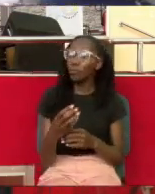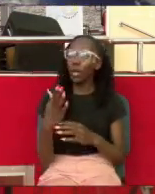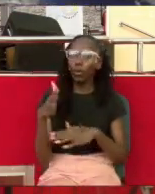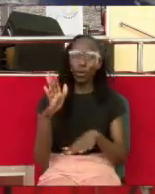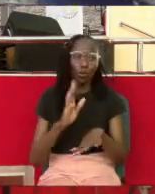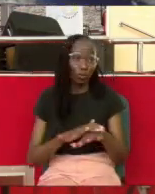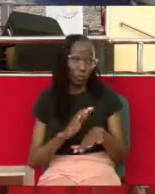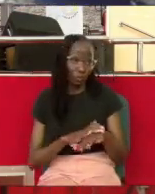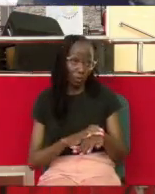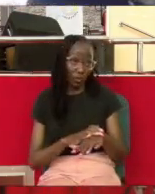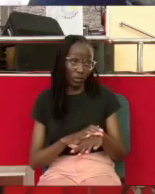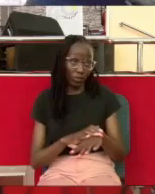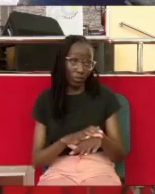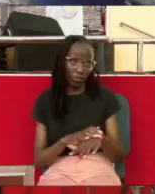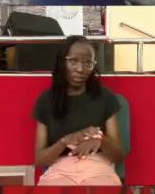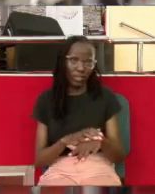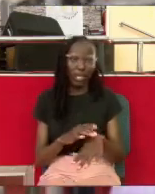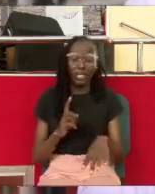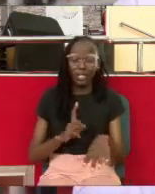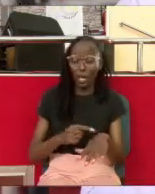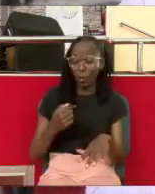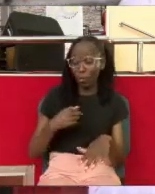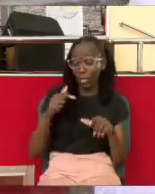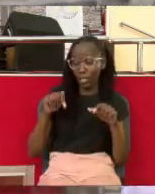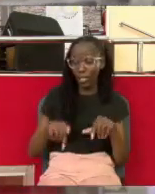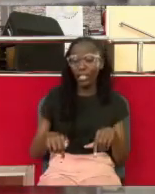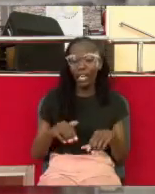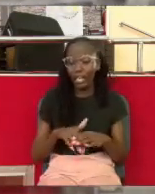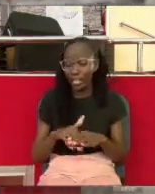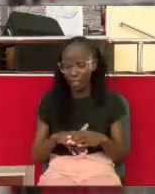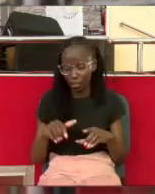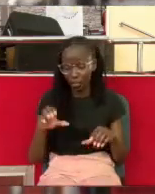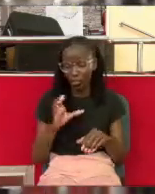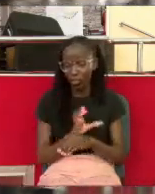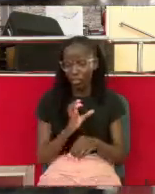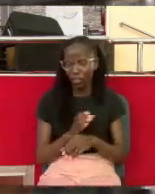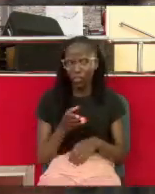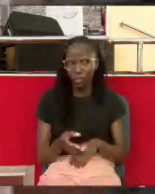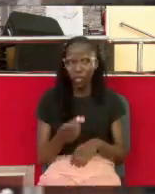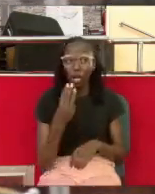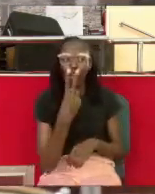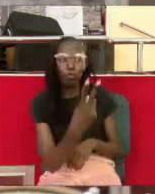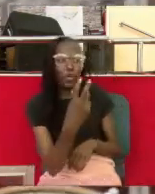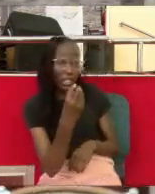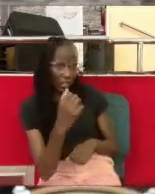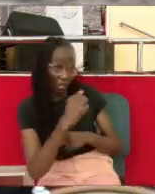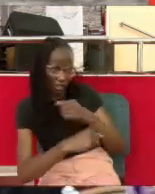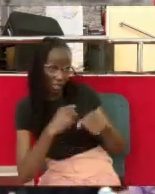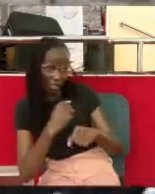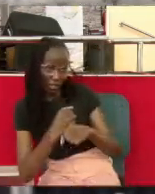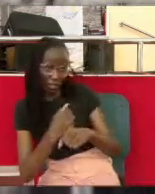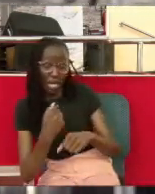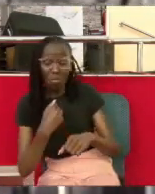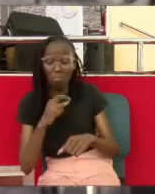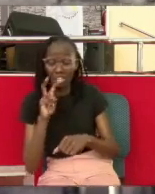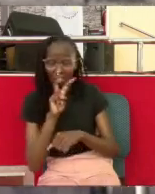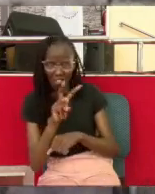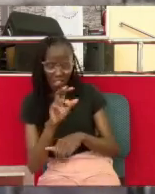For the 28 years I've been in this church, I have seen the goodness of God upon this